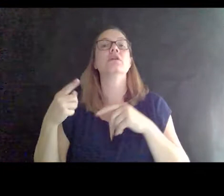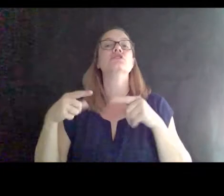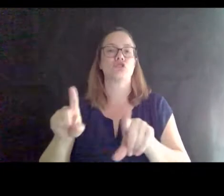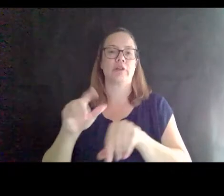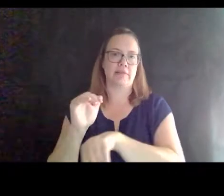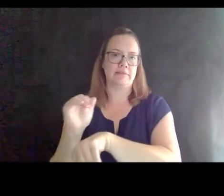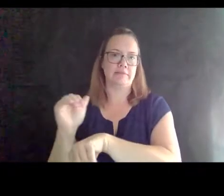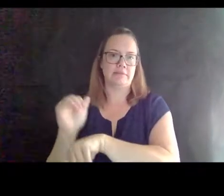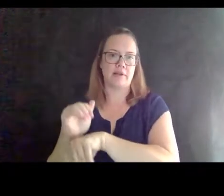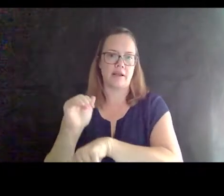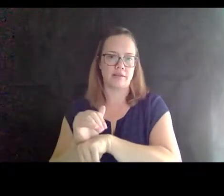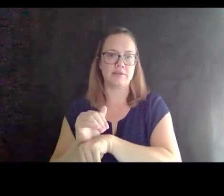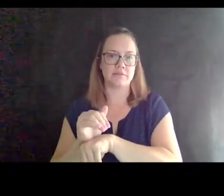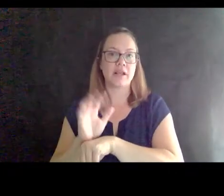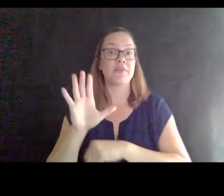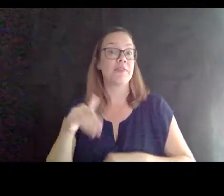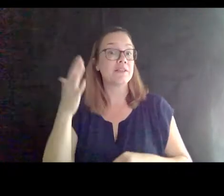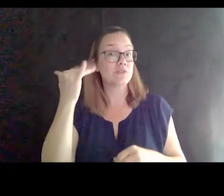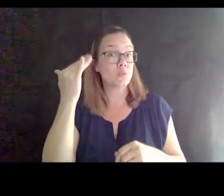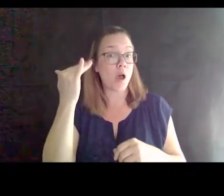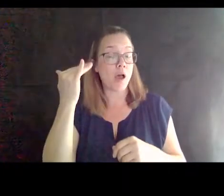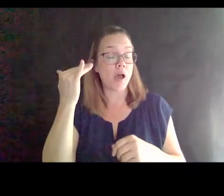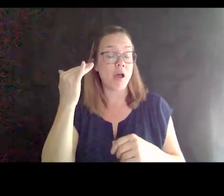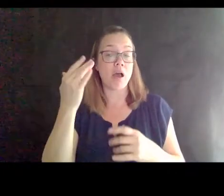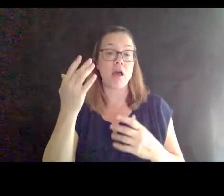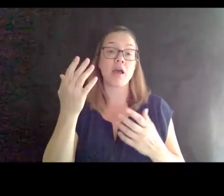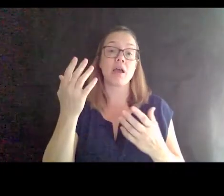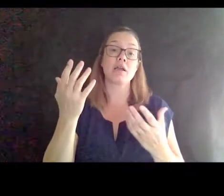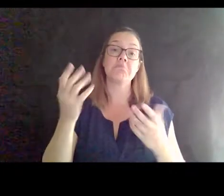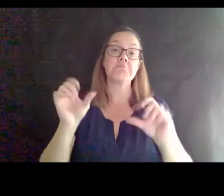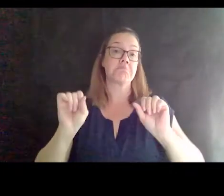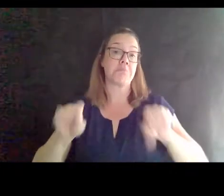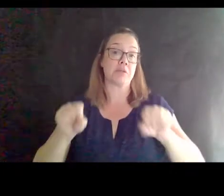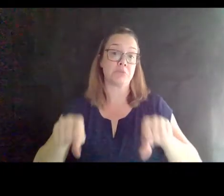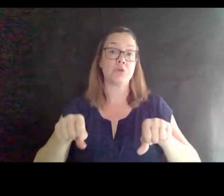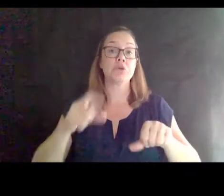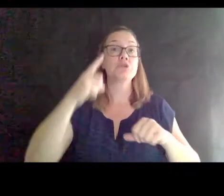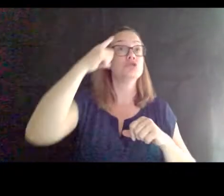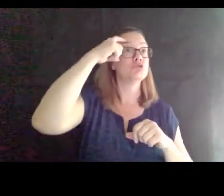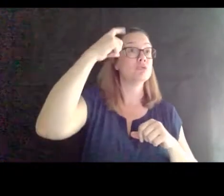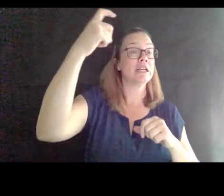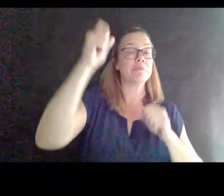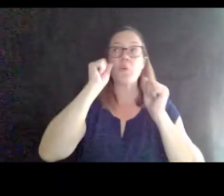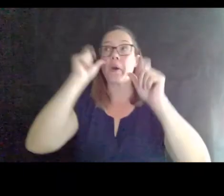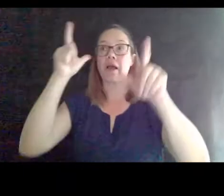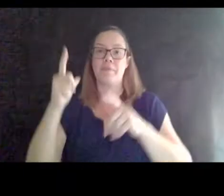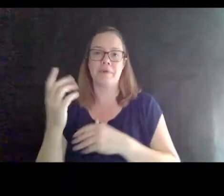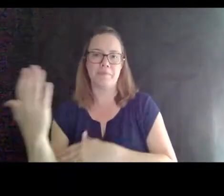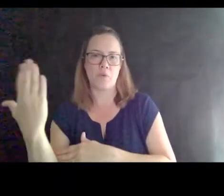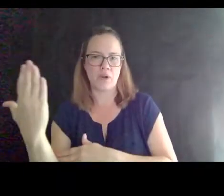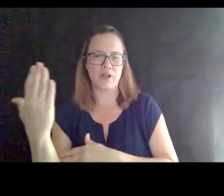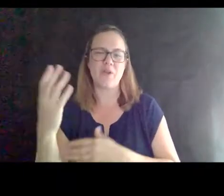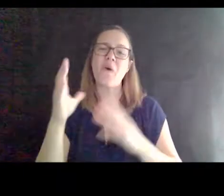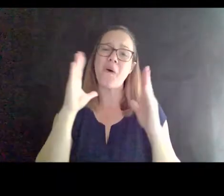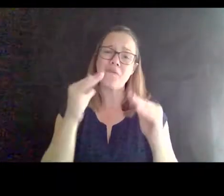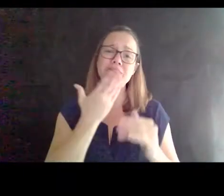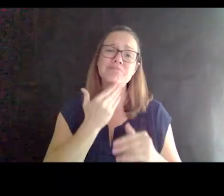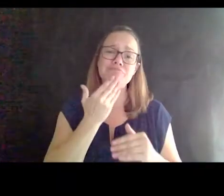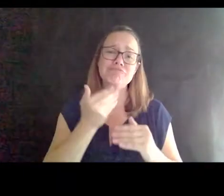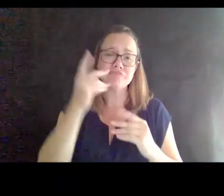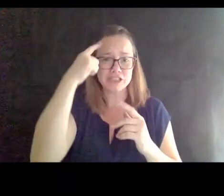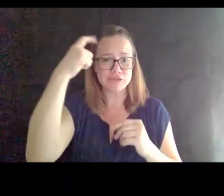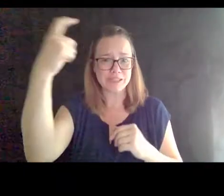REM sleep. And that's why there's a good chance that you'll awaken from a dream in the morning. And hopefully it's a sweet one.